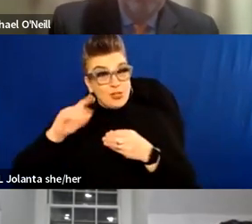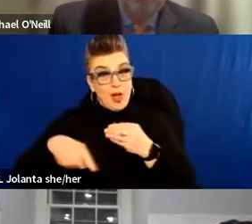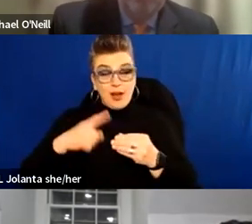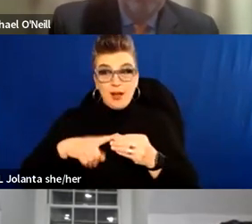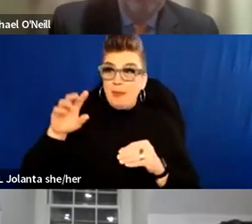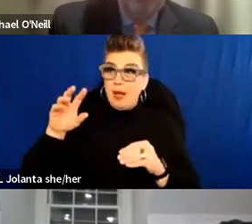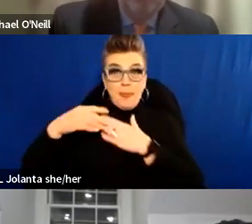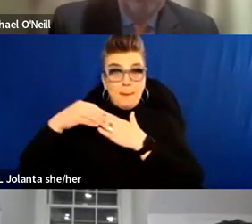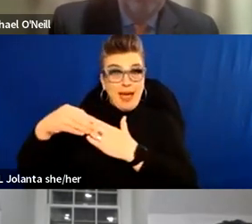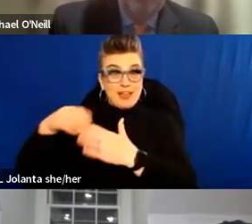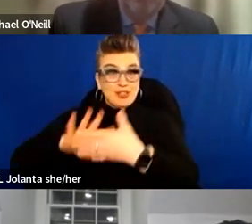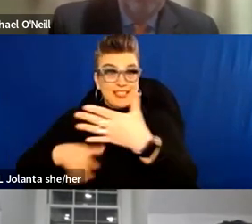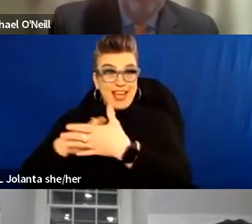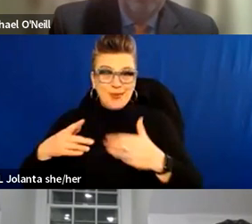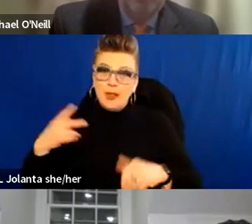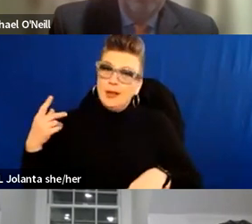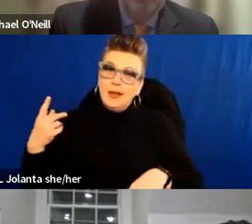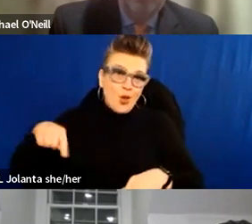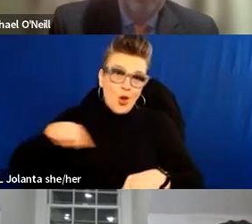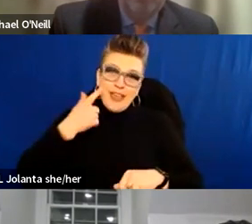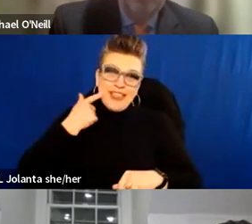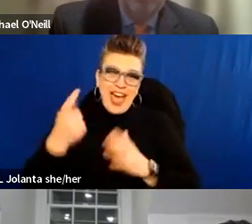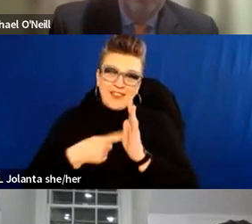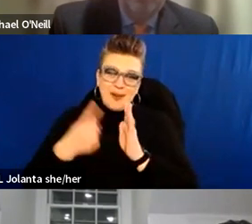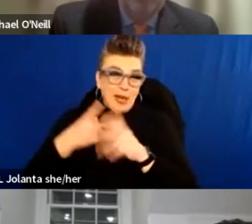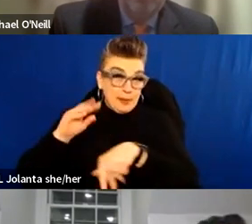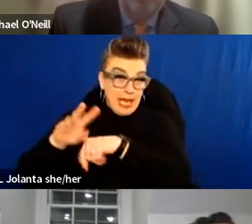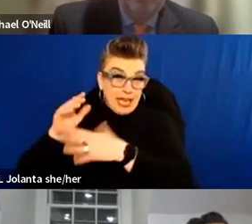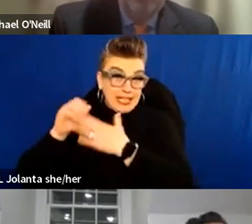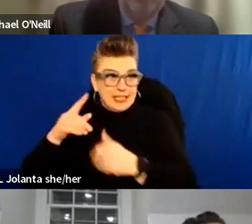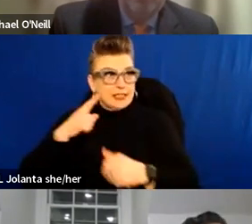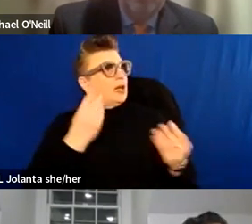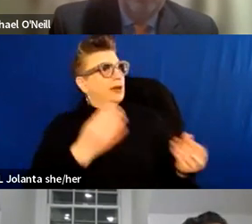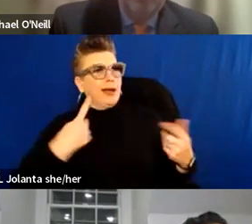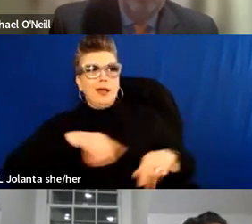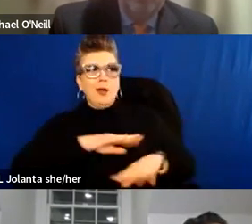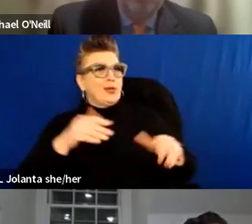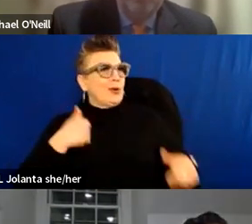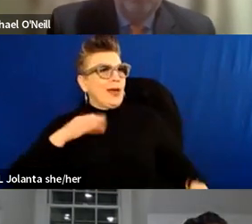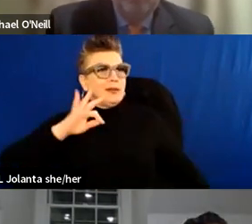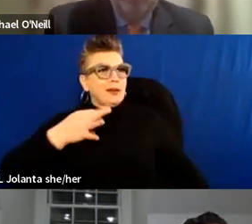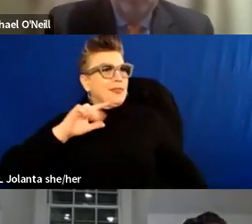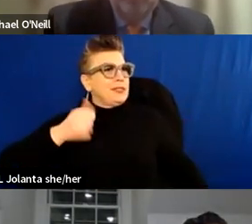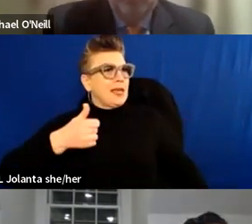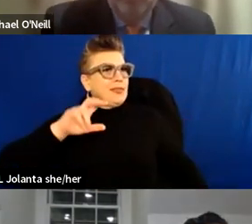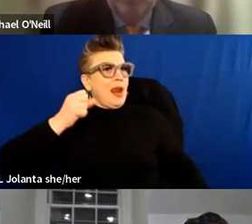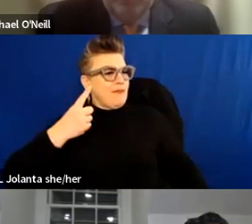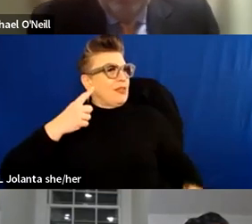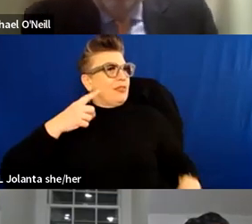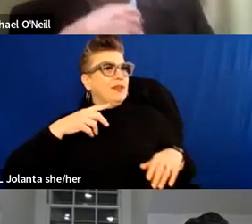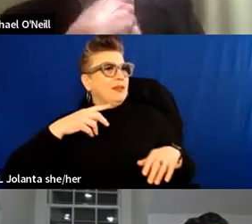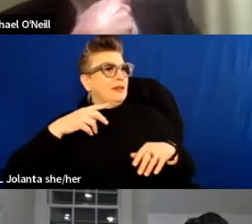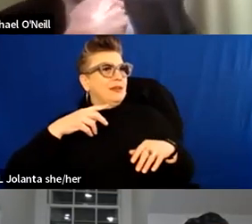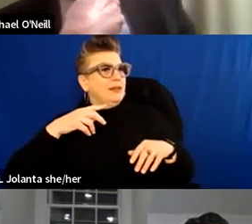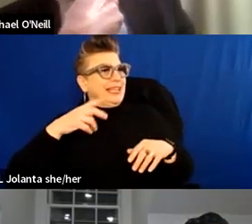counselors and i uh we laugh because we say we don't have uh you know 9th 10th 11th 12th grade schedule we have 440 individual